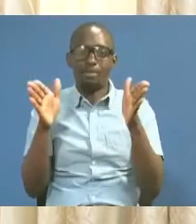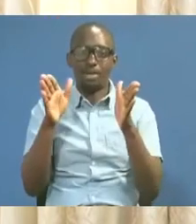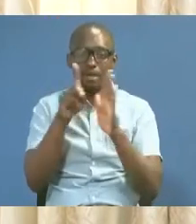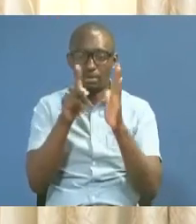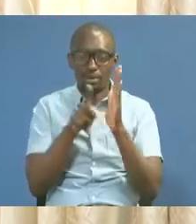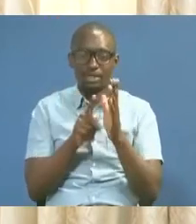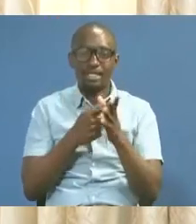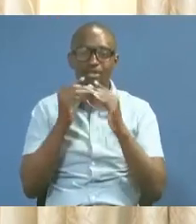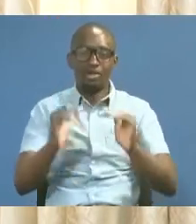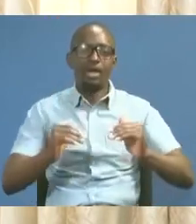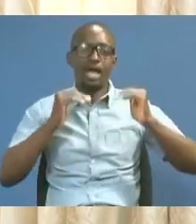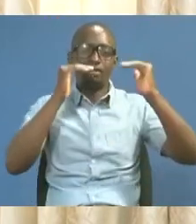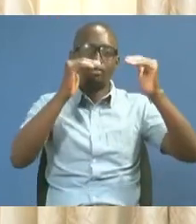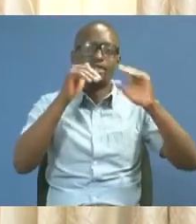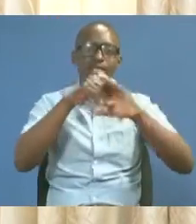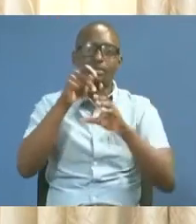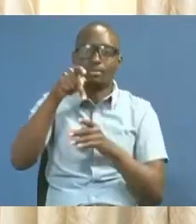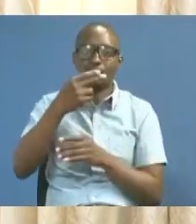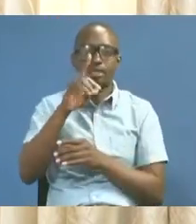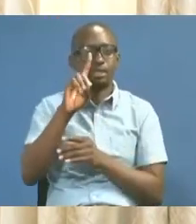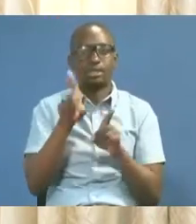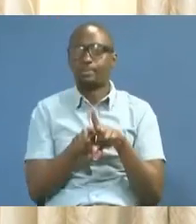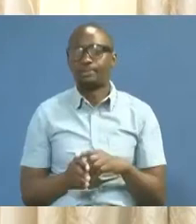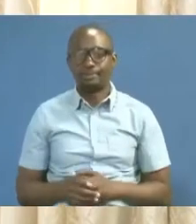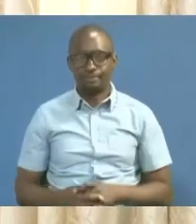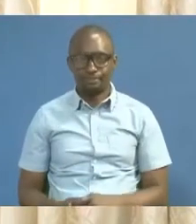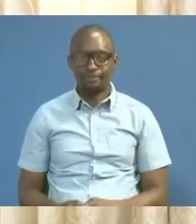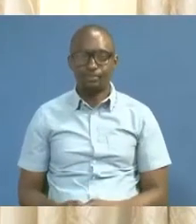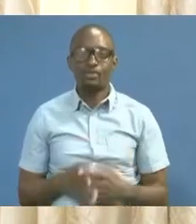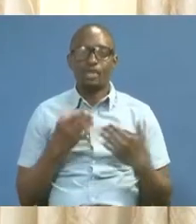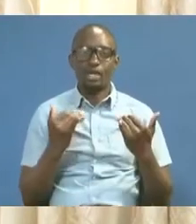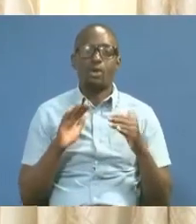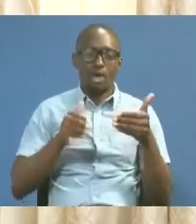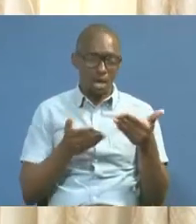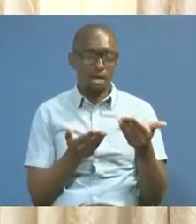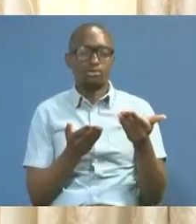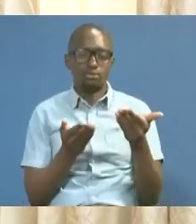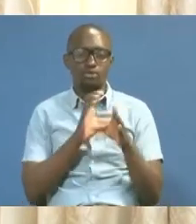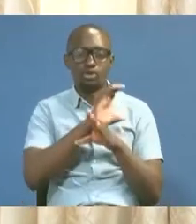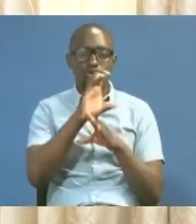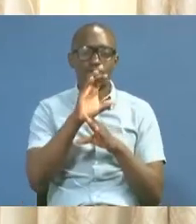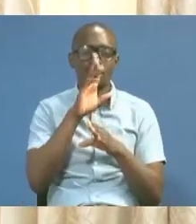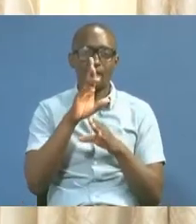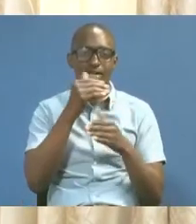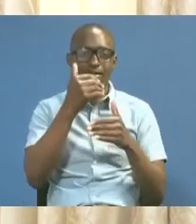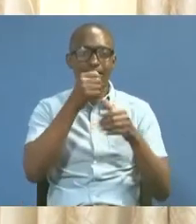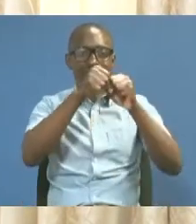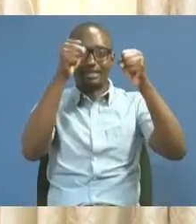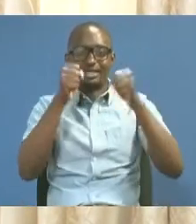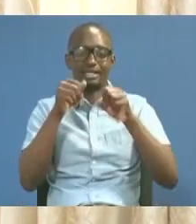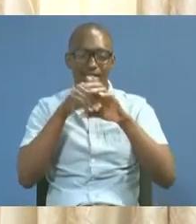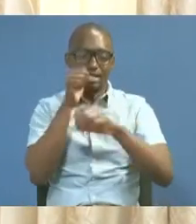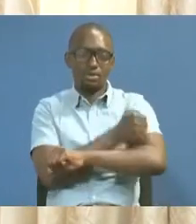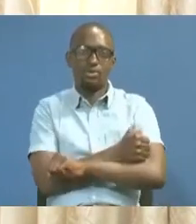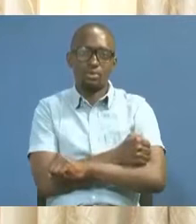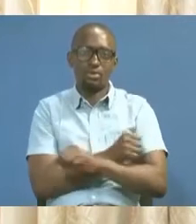at PhD level. Now, let us look at how the courses are structured in this school,